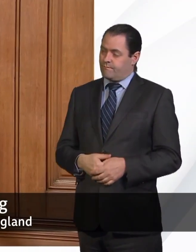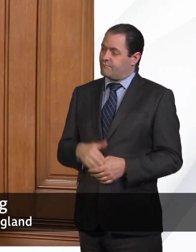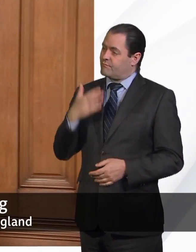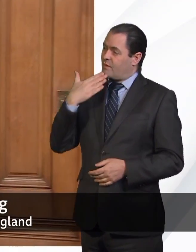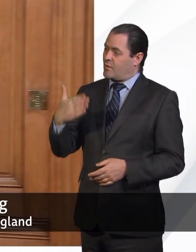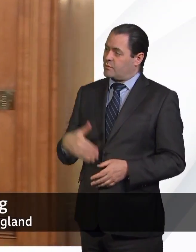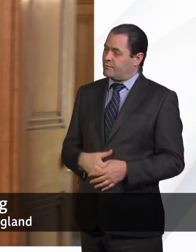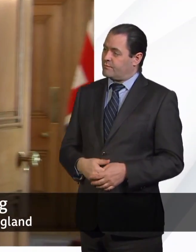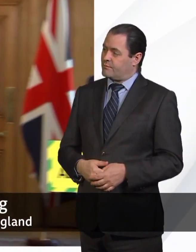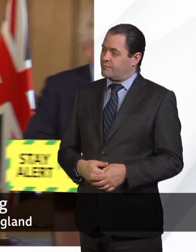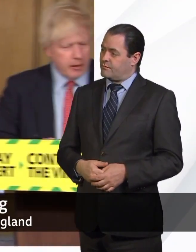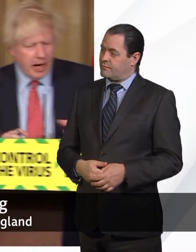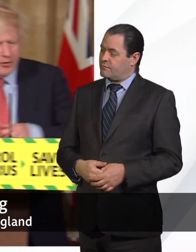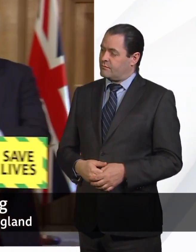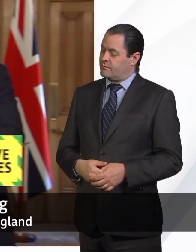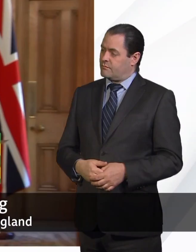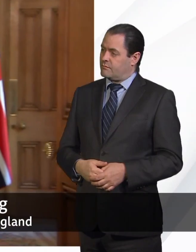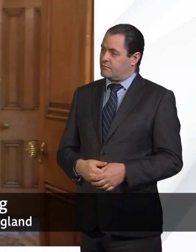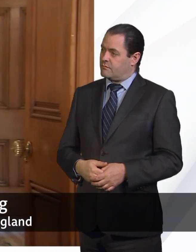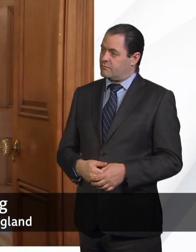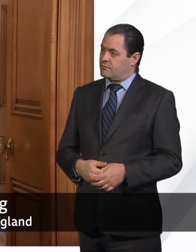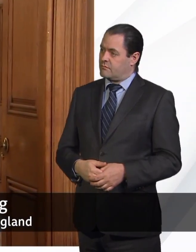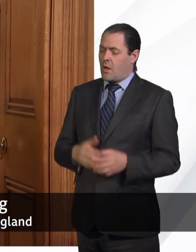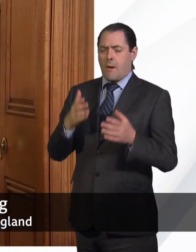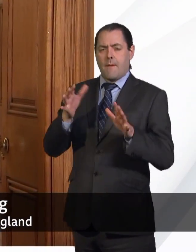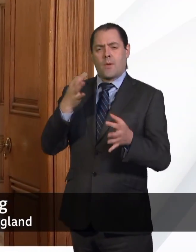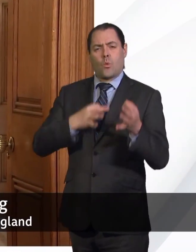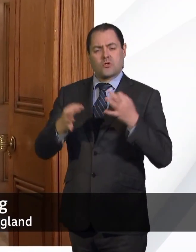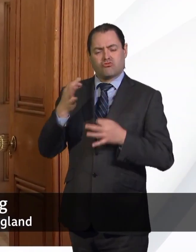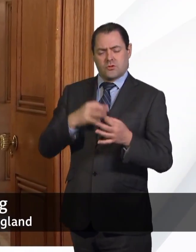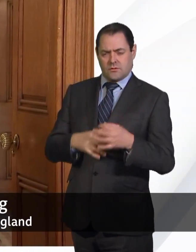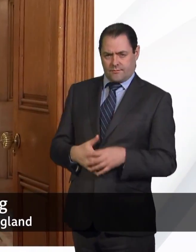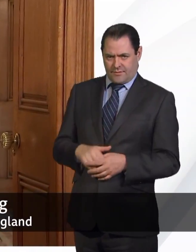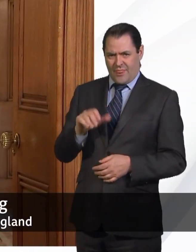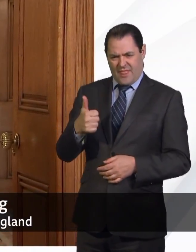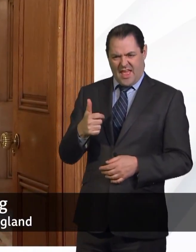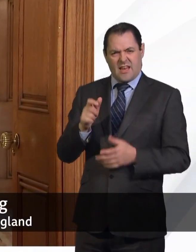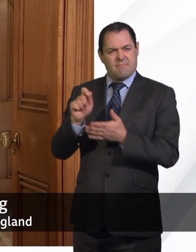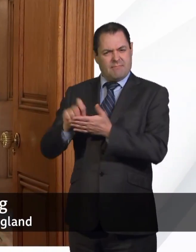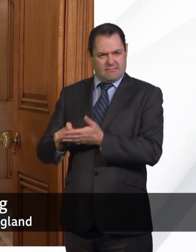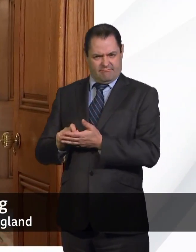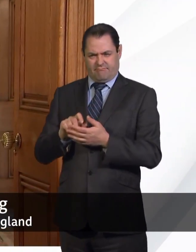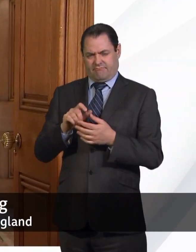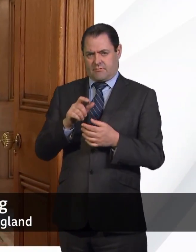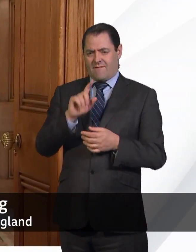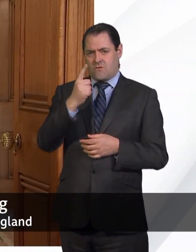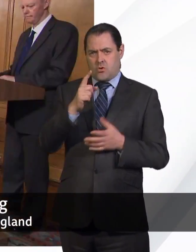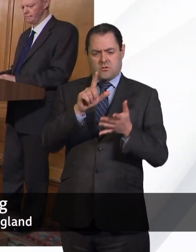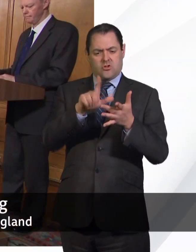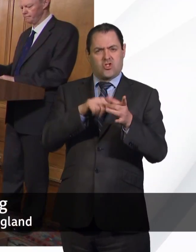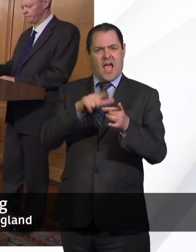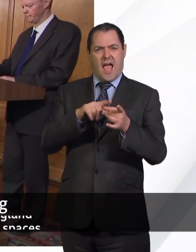very much, Patrick. Can we go now to our questions from the public first, and then from the media, from the public? We're going to Jay in